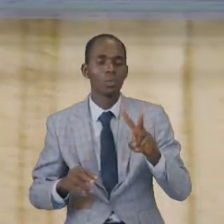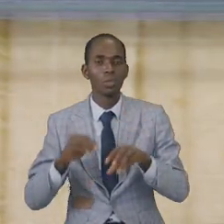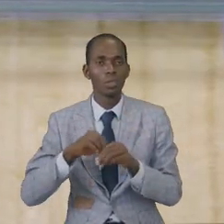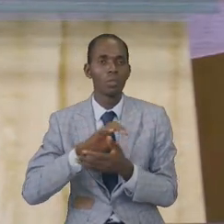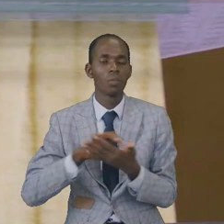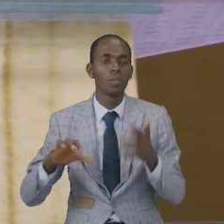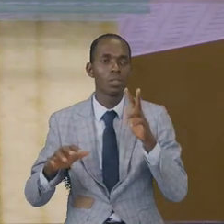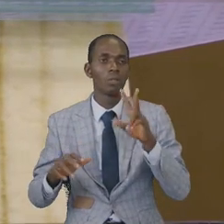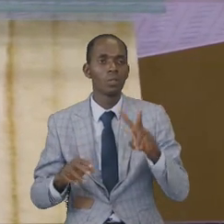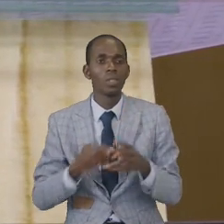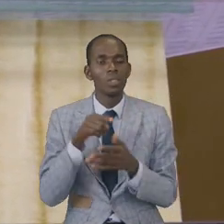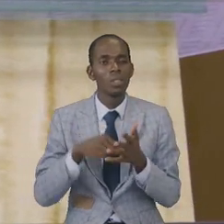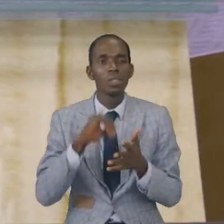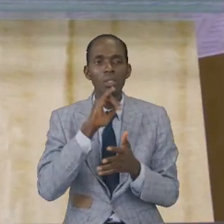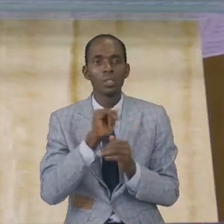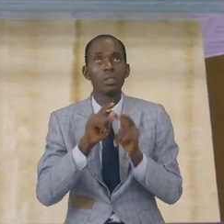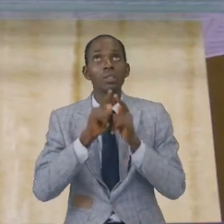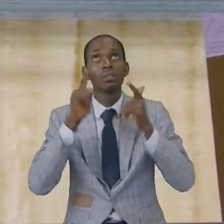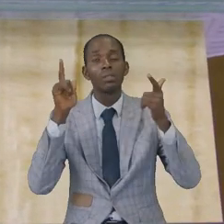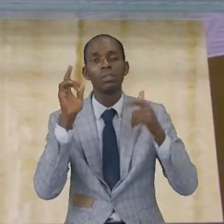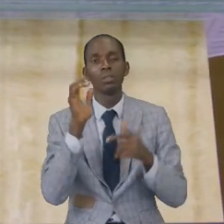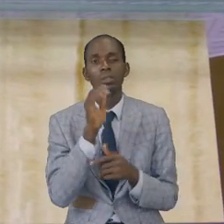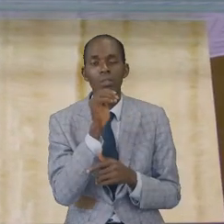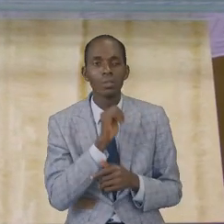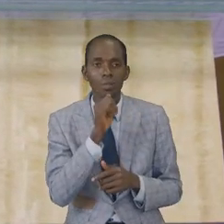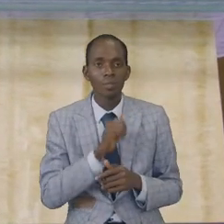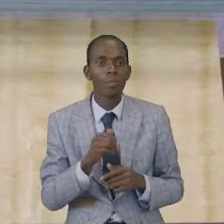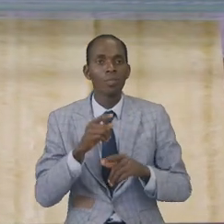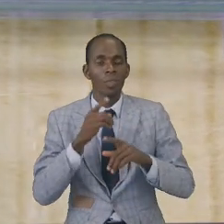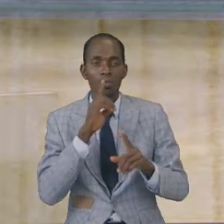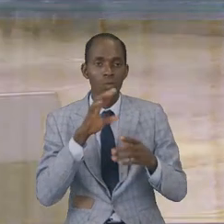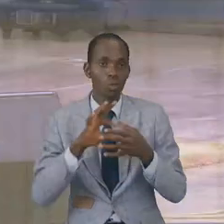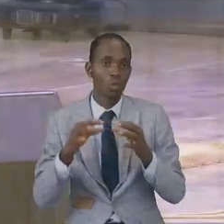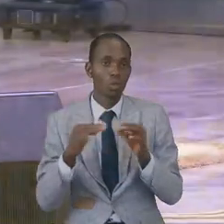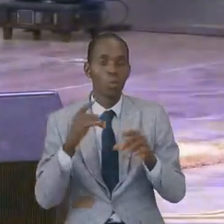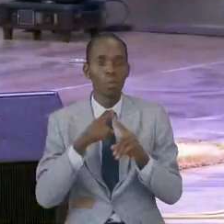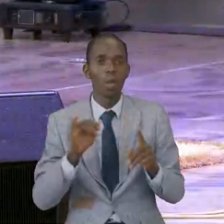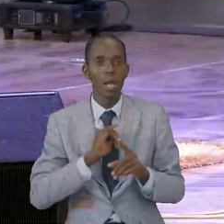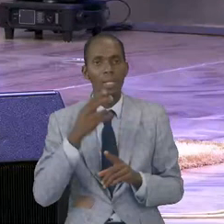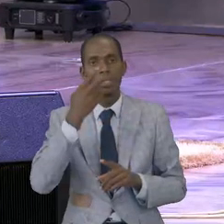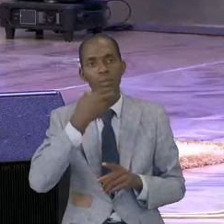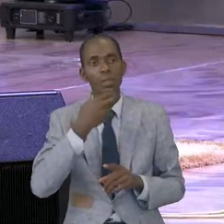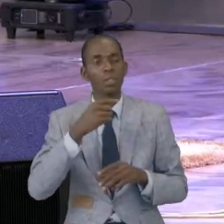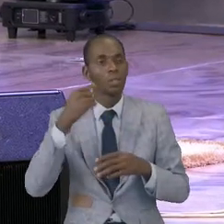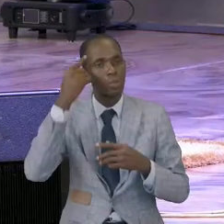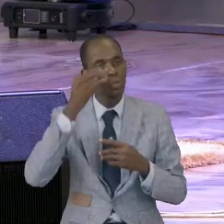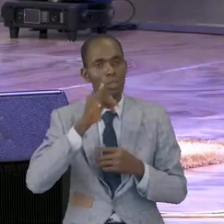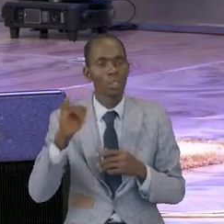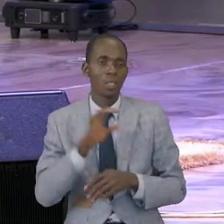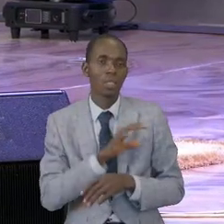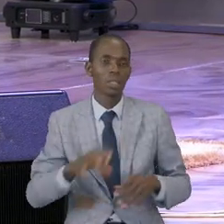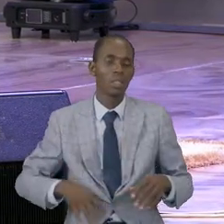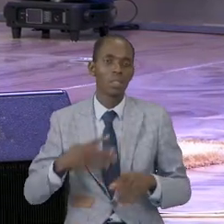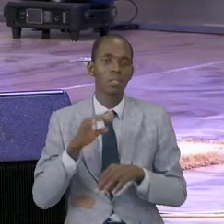Verse 32, this is a great mystery, but I speak concerning Christ and the church. In